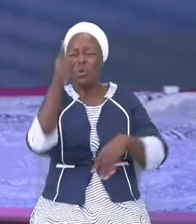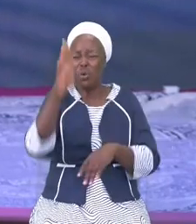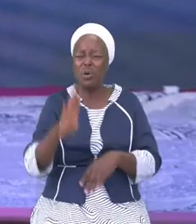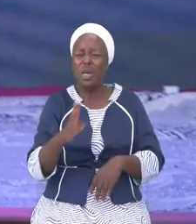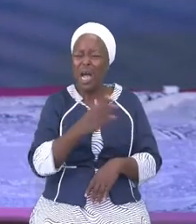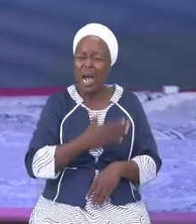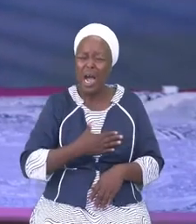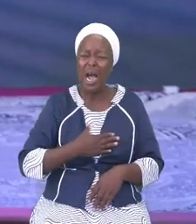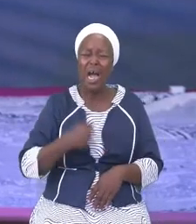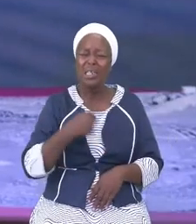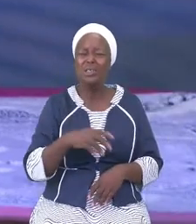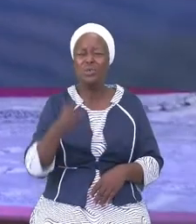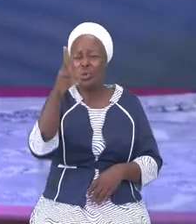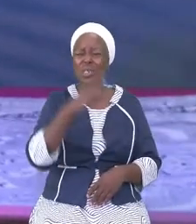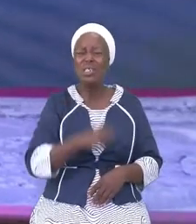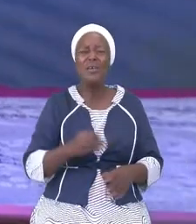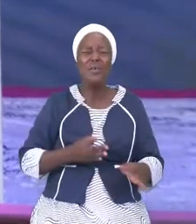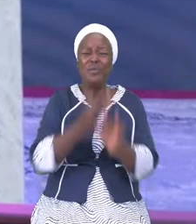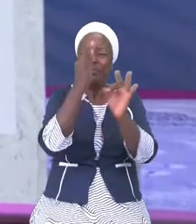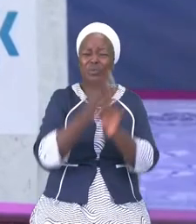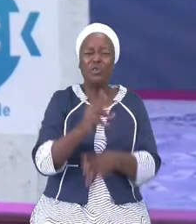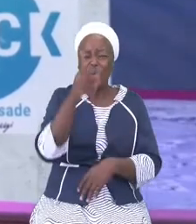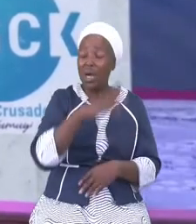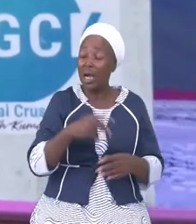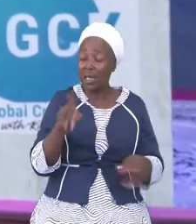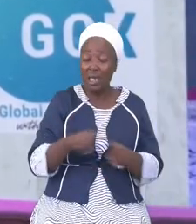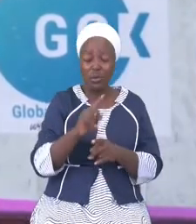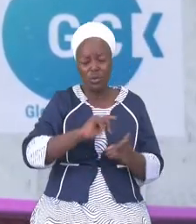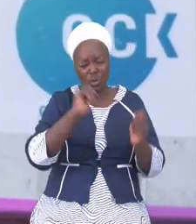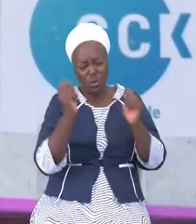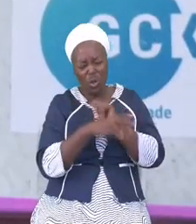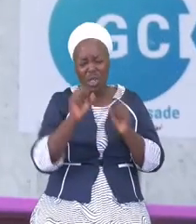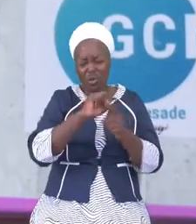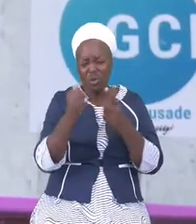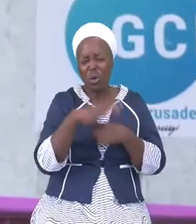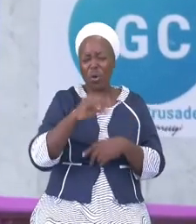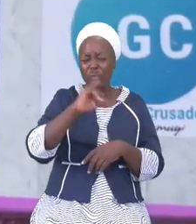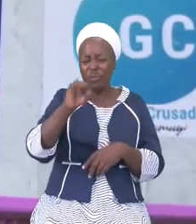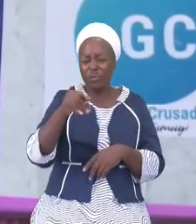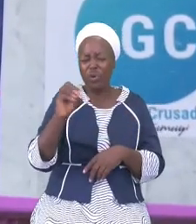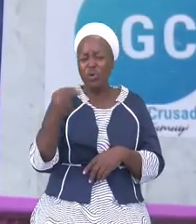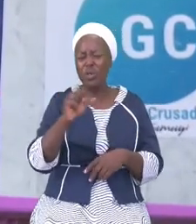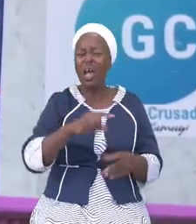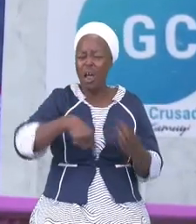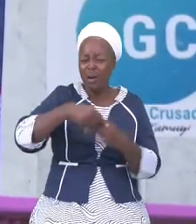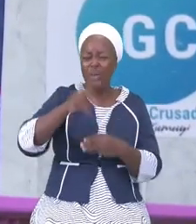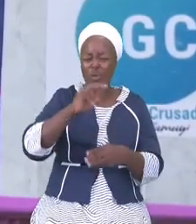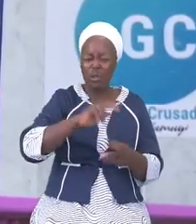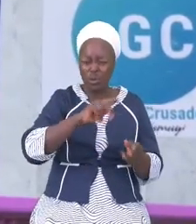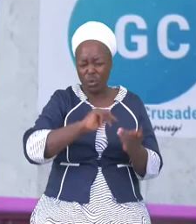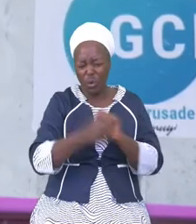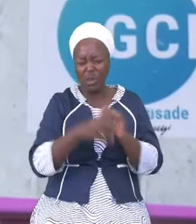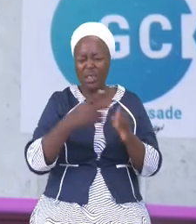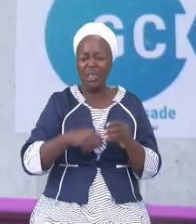an impartial God. As you turned the situation of Jonah around, you are turning the